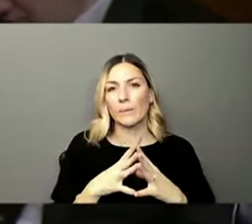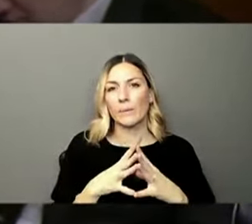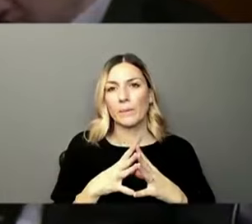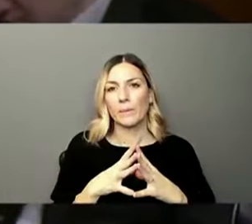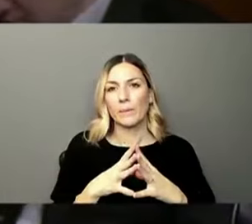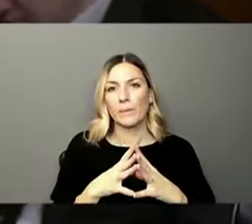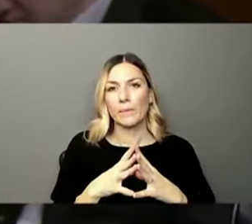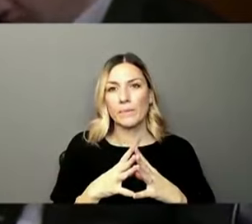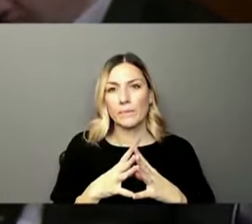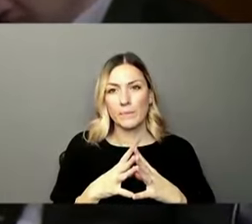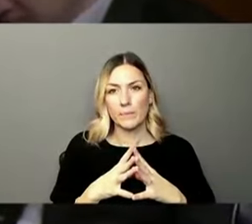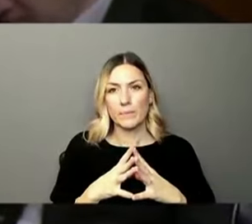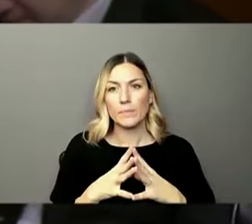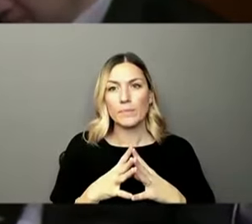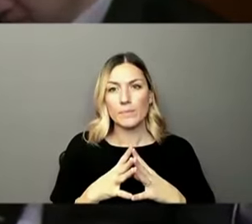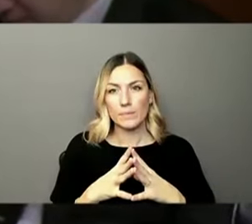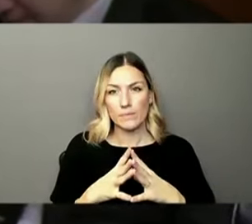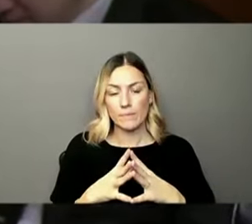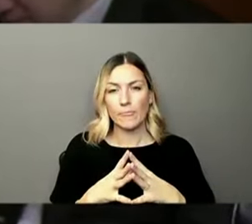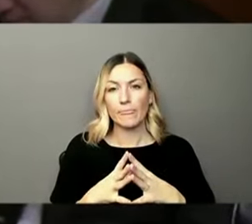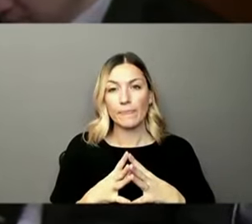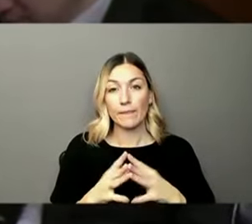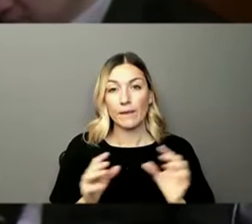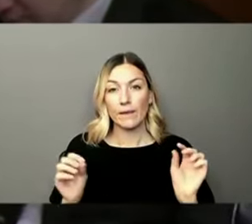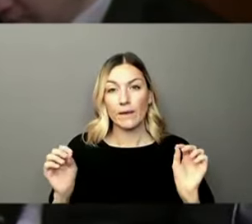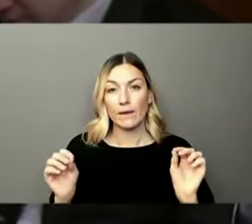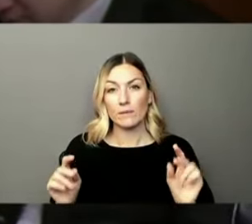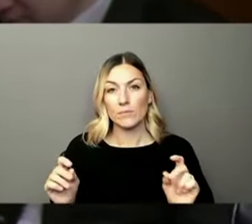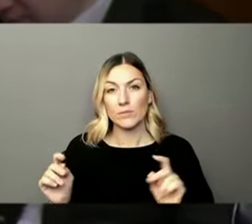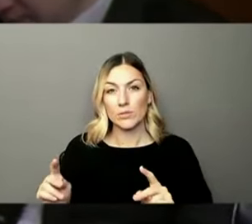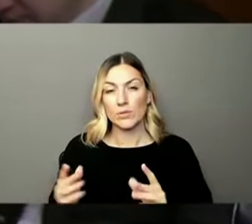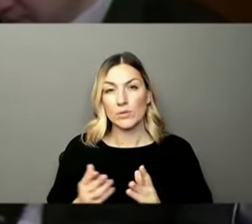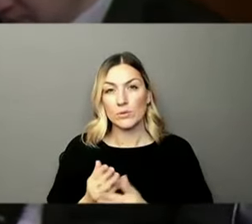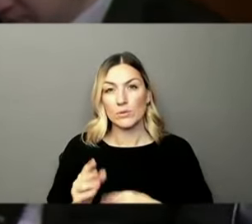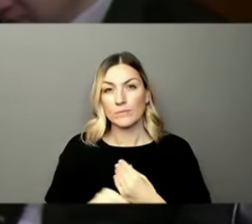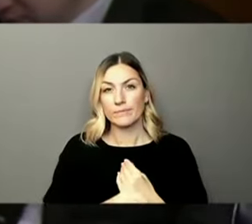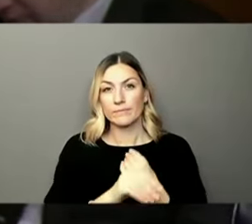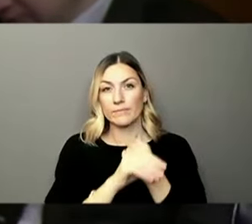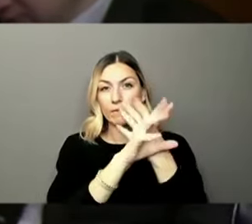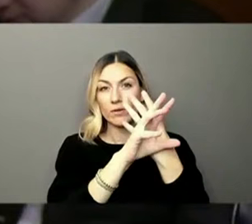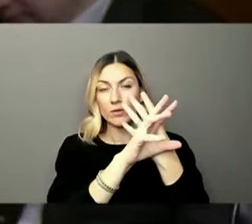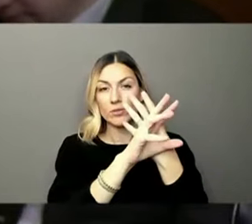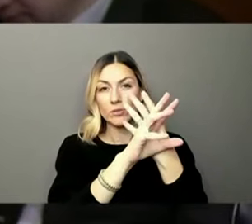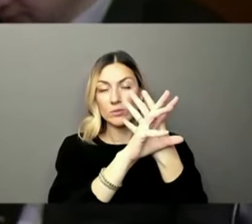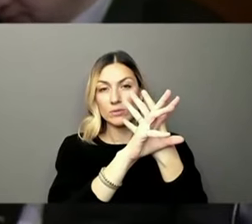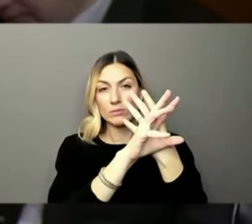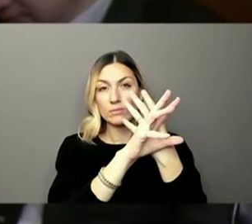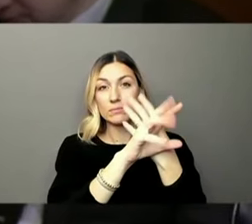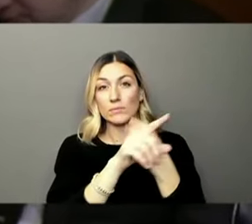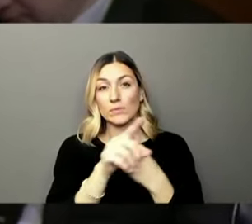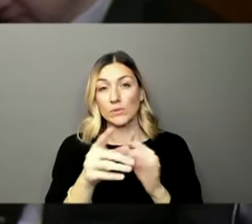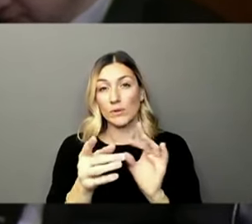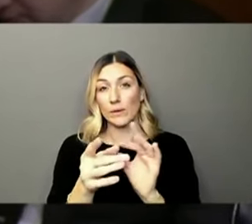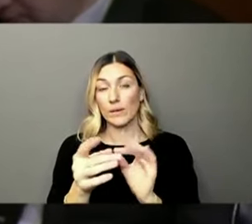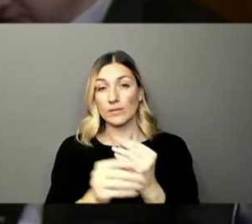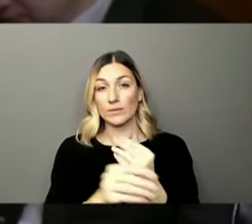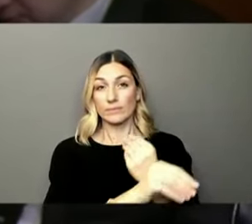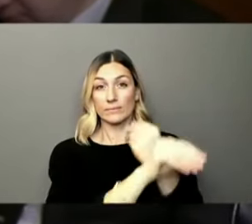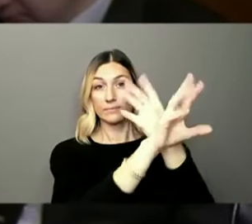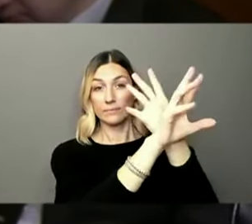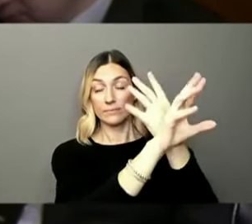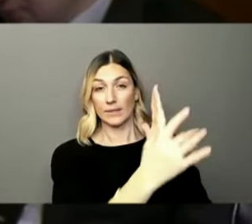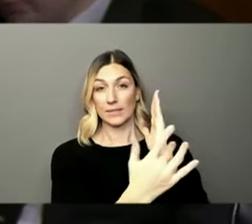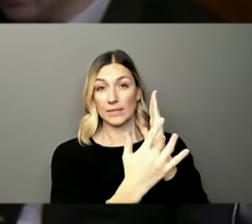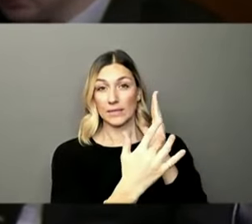about the opportunities through telehealth. You had highlighted HRSA's Telehealth Technology Enabled